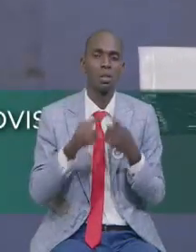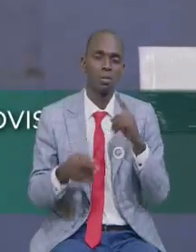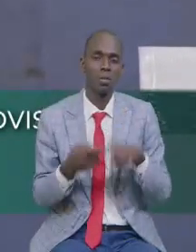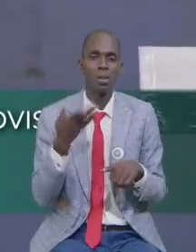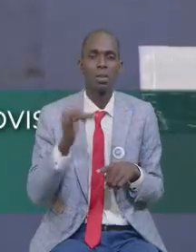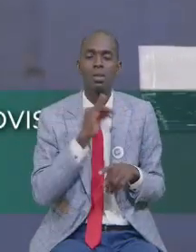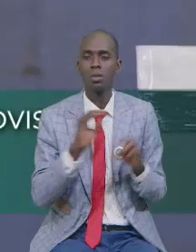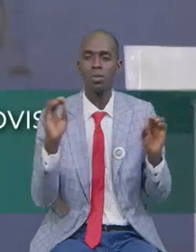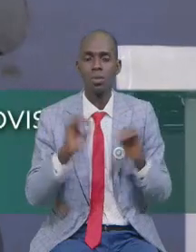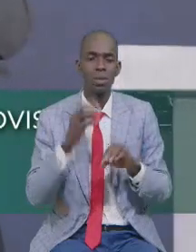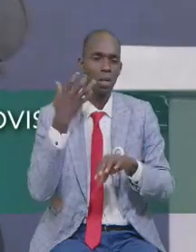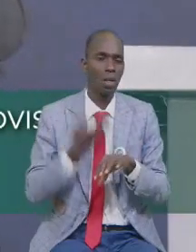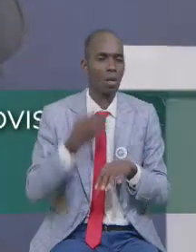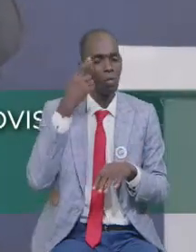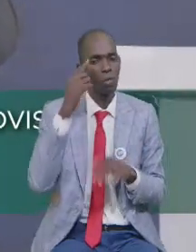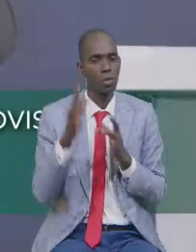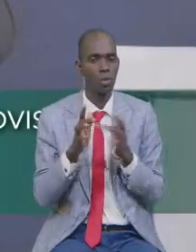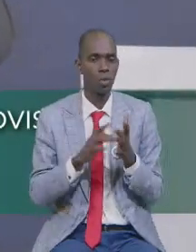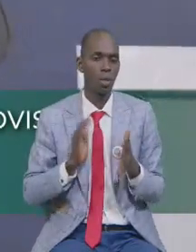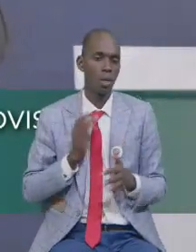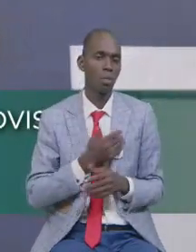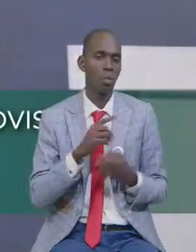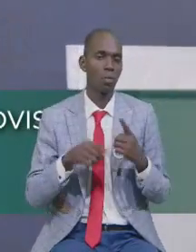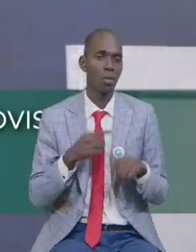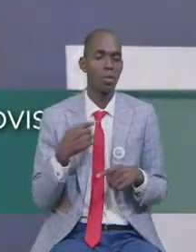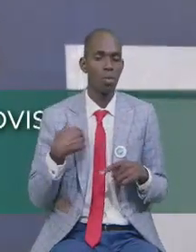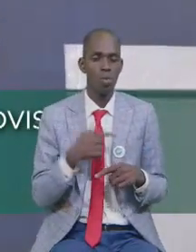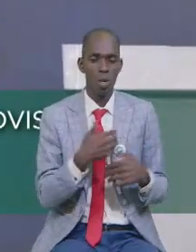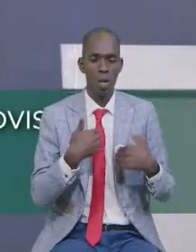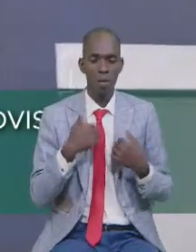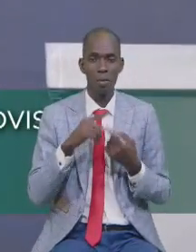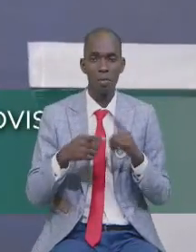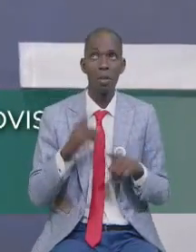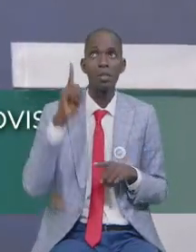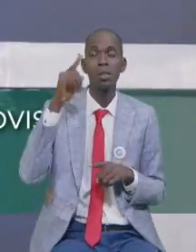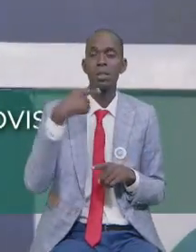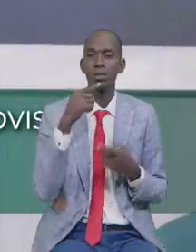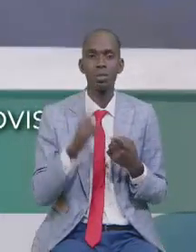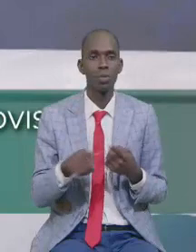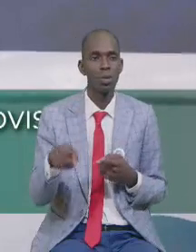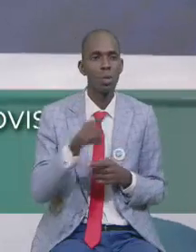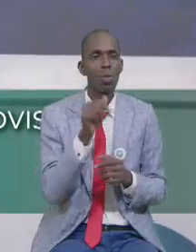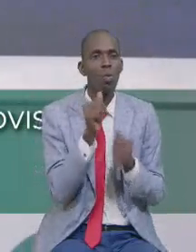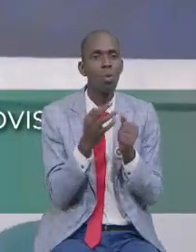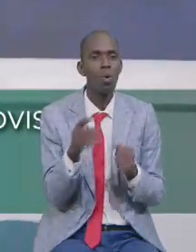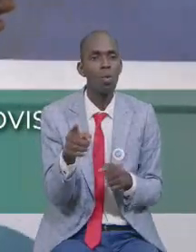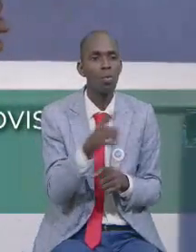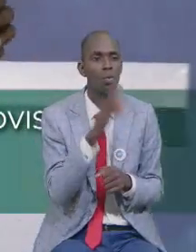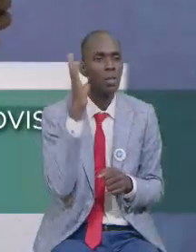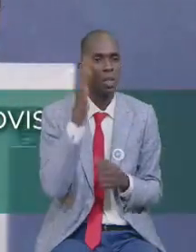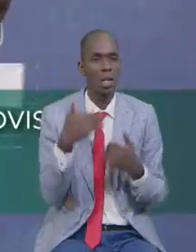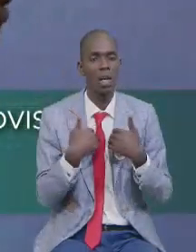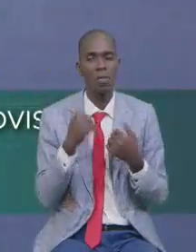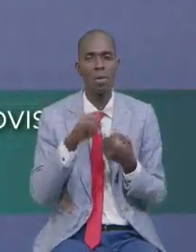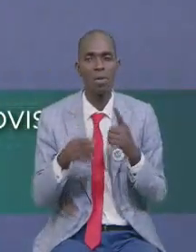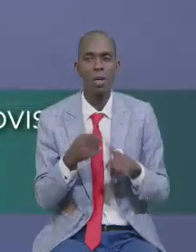our friend. And we have a friend, and it says, he says unto them, which of you shall have a friend, and